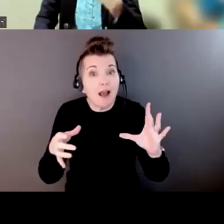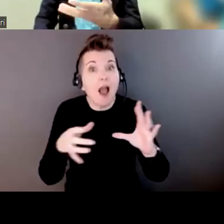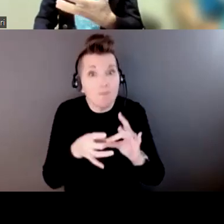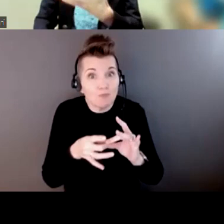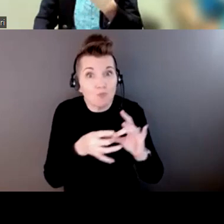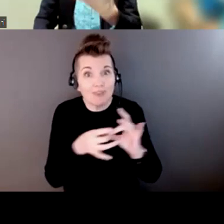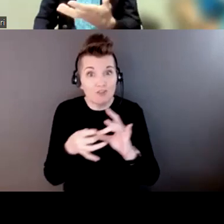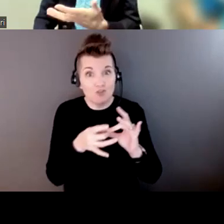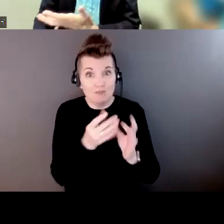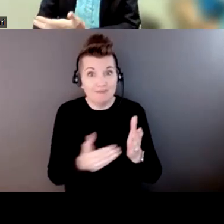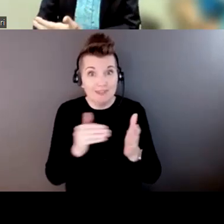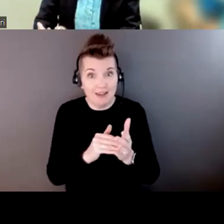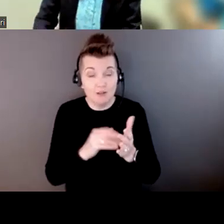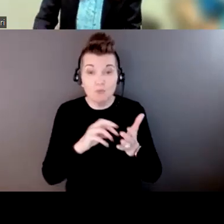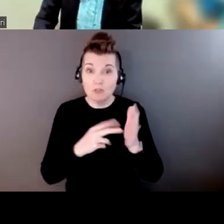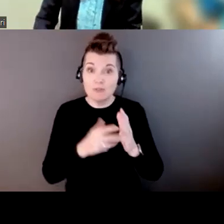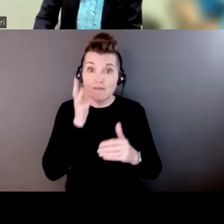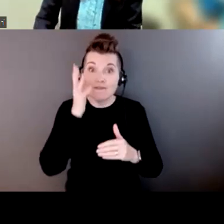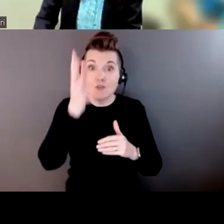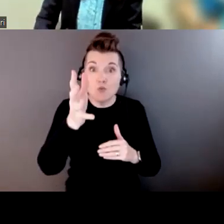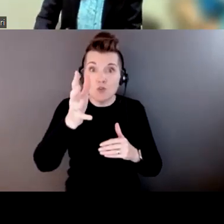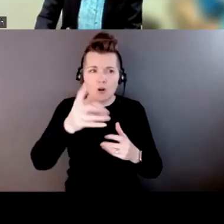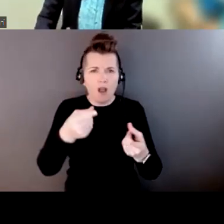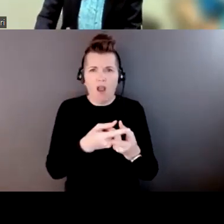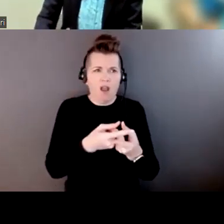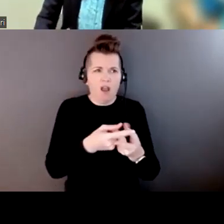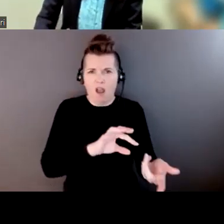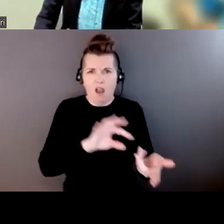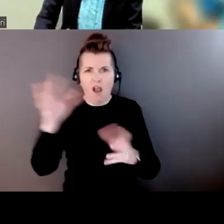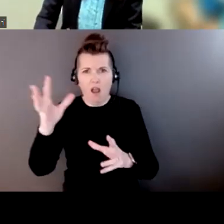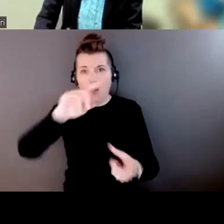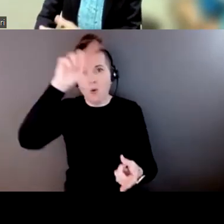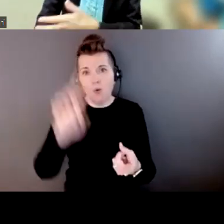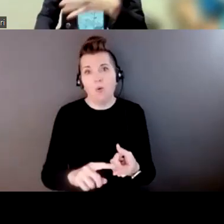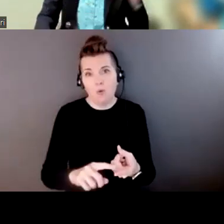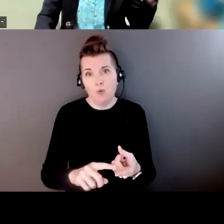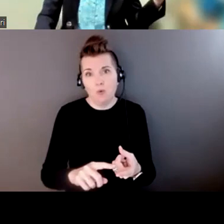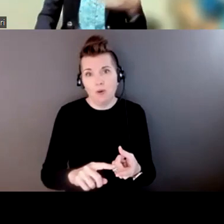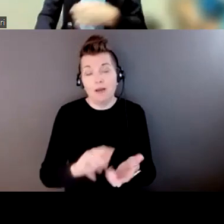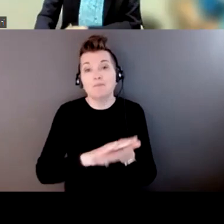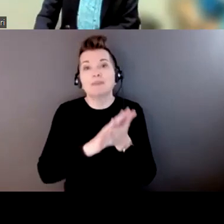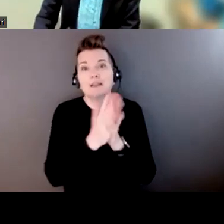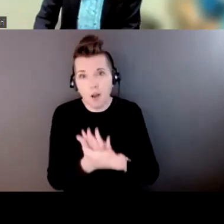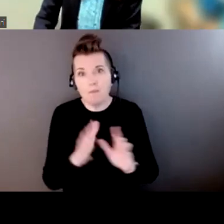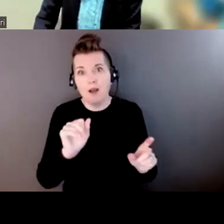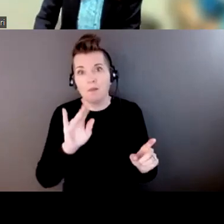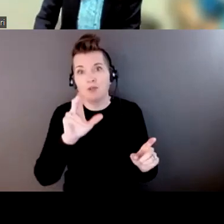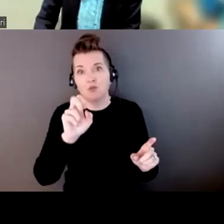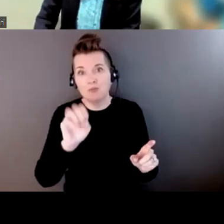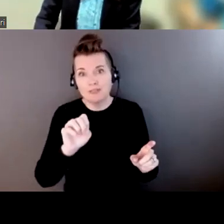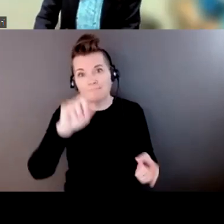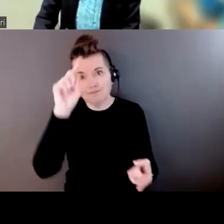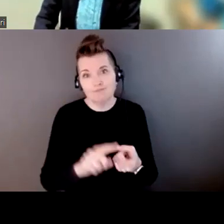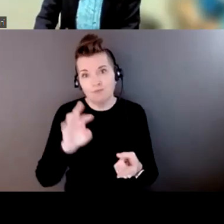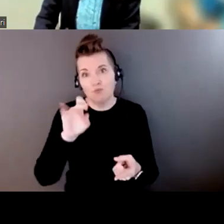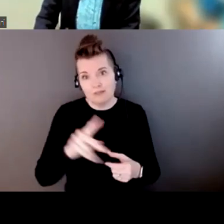do is prevent the instances of potentially something escalating into abuse. So this is more of that upstream